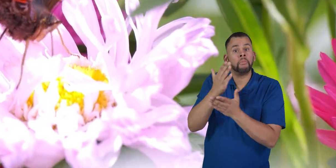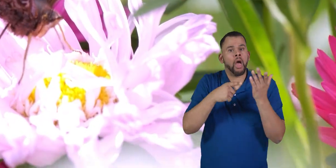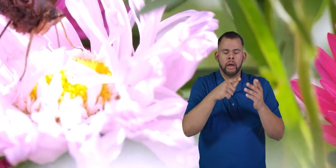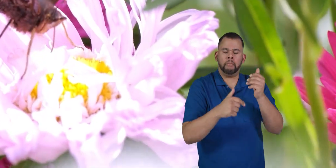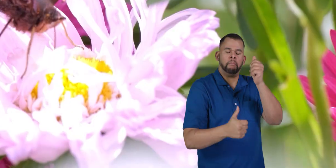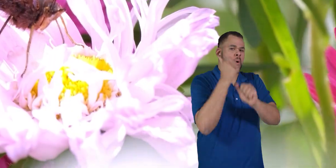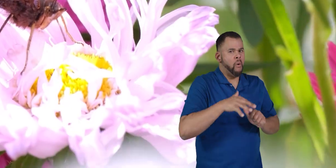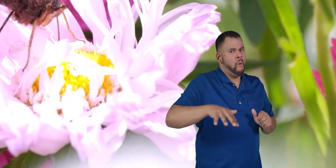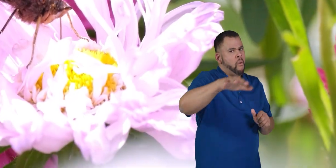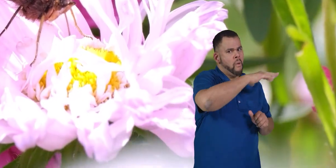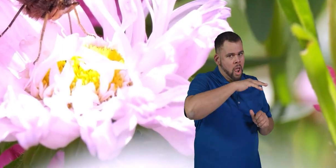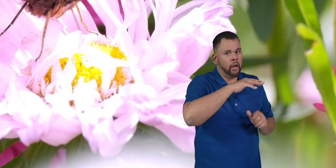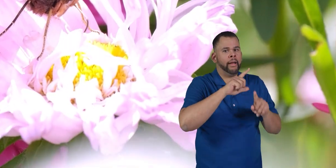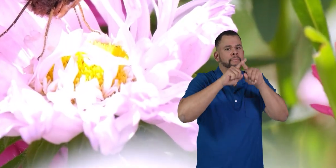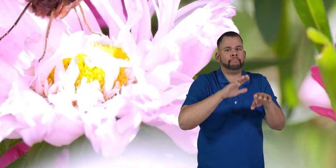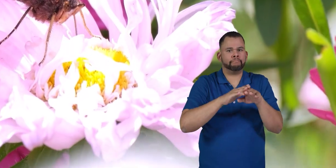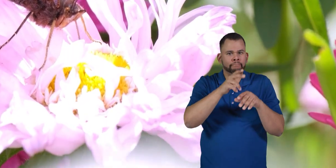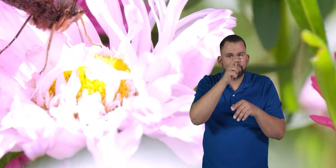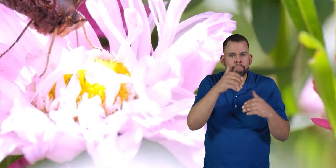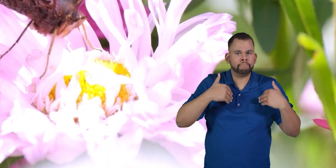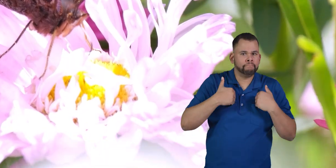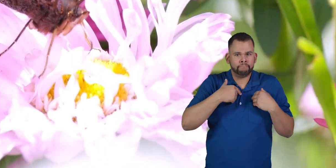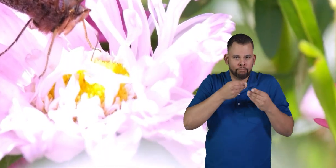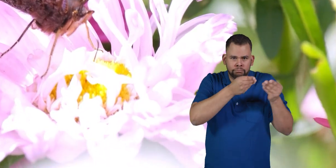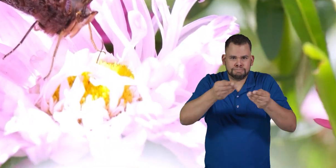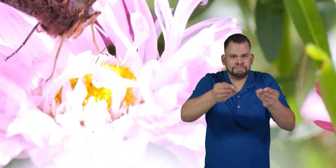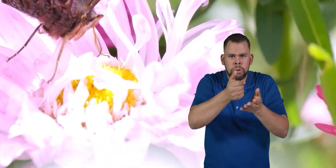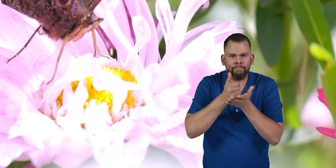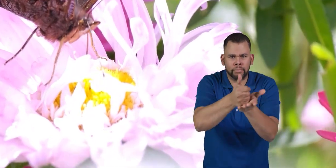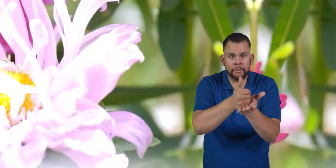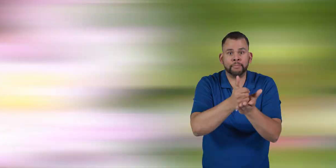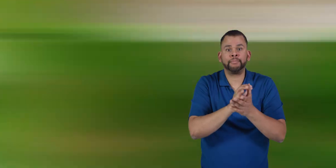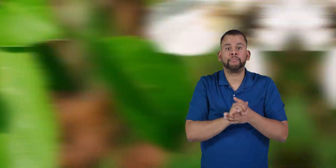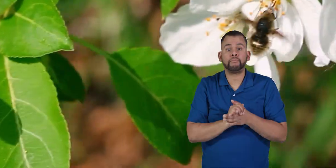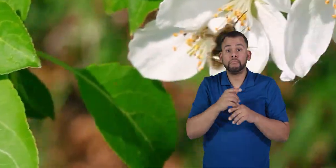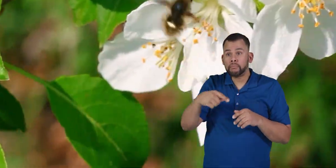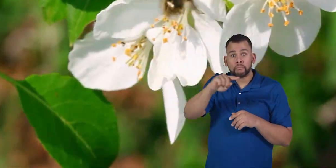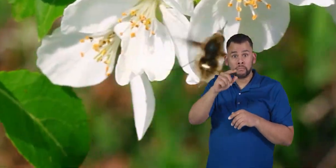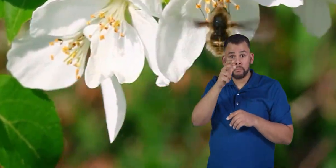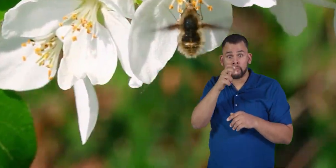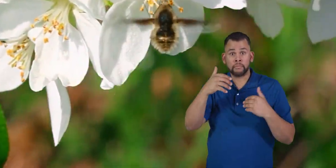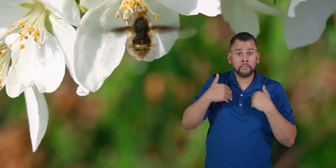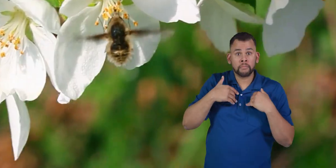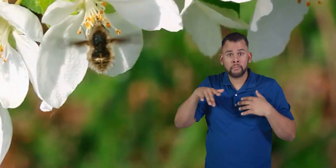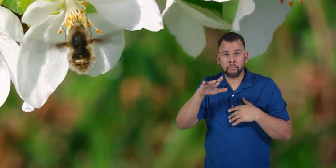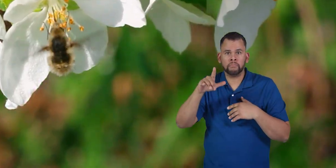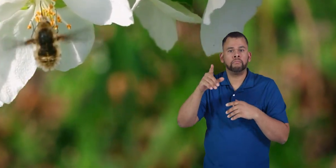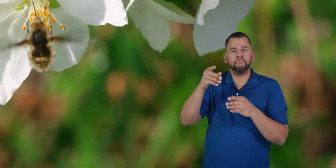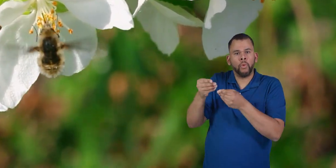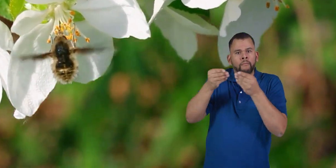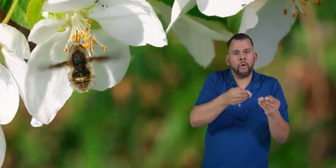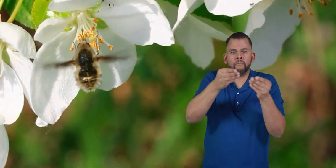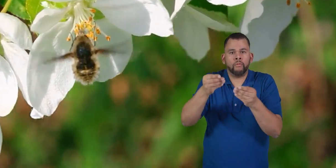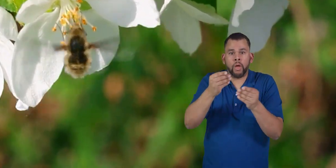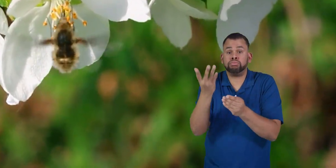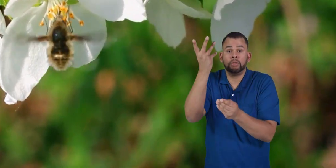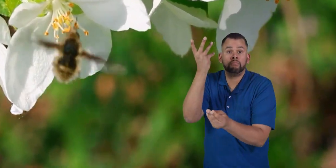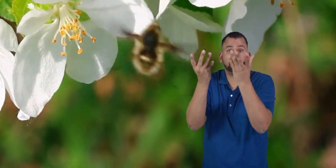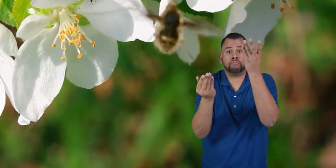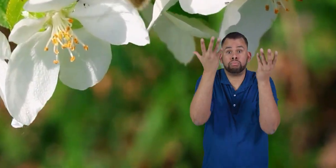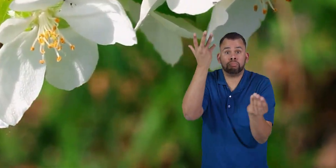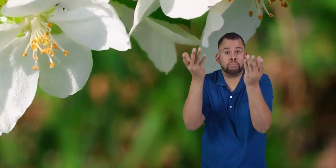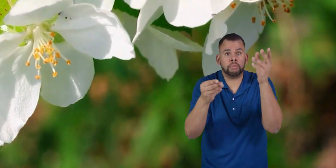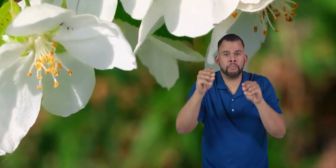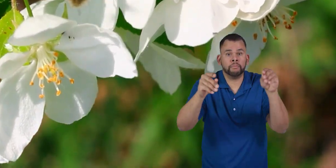most plants are pollinated through the hard work of insects and animals these insects and animals move pollen from one